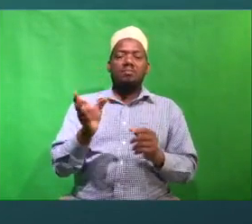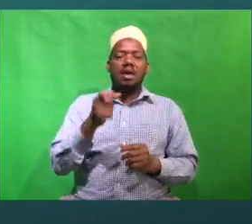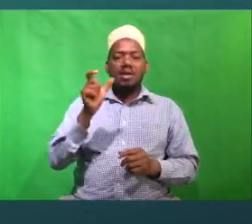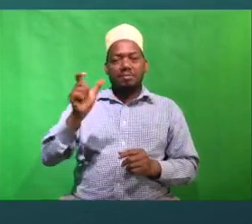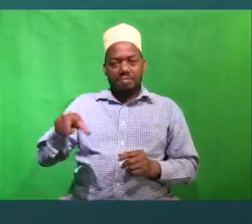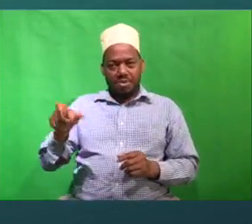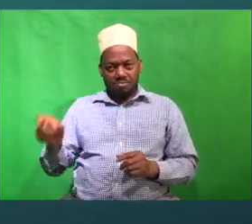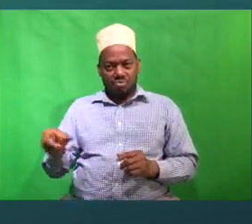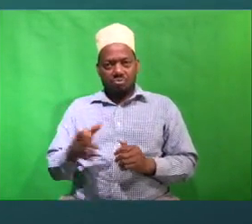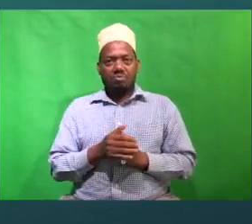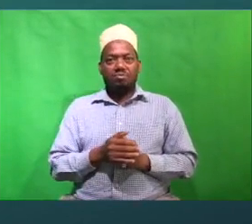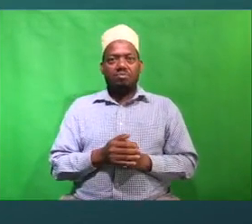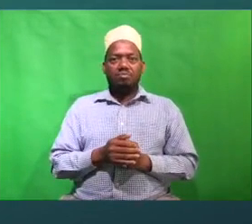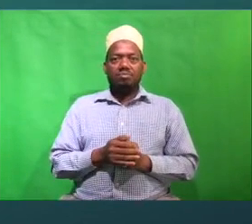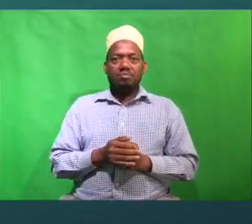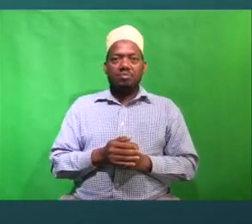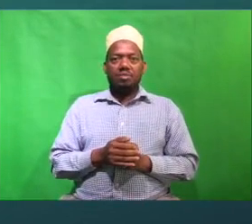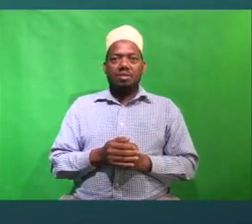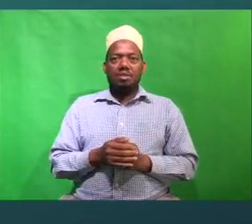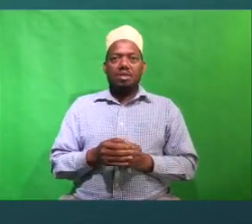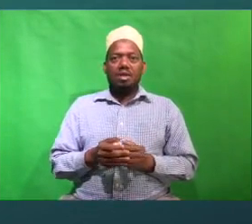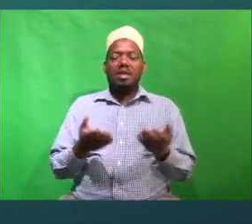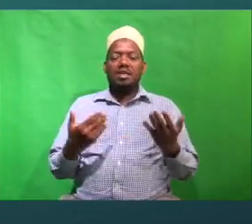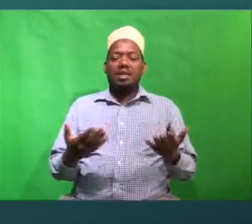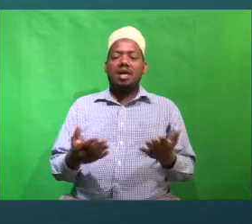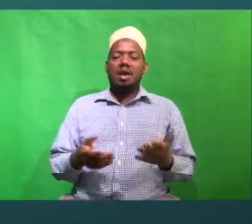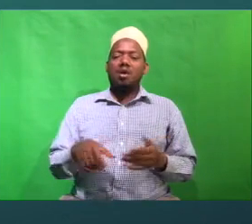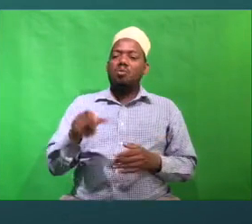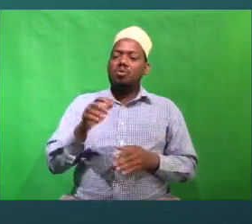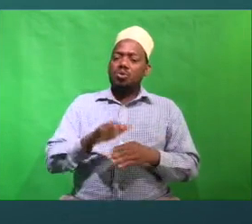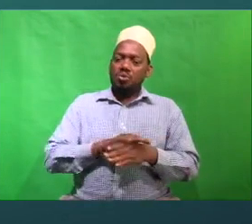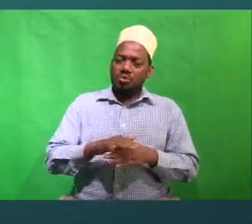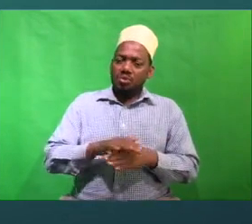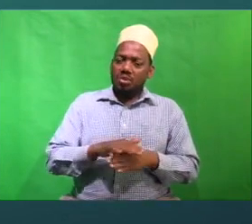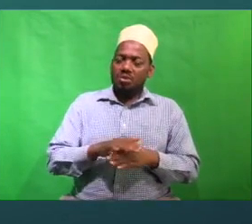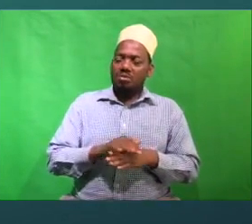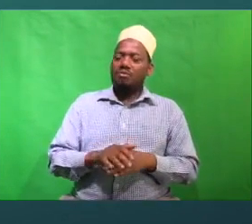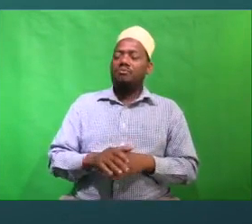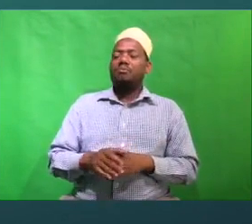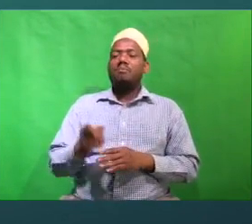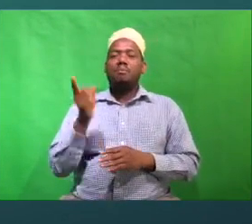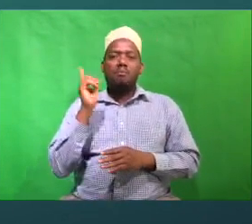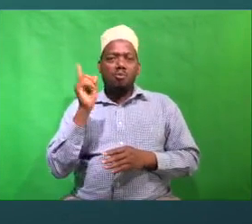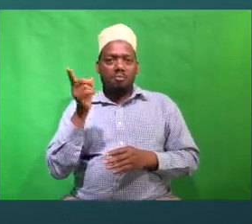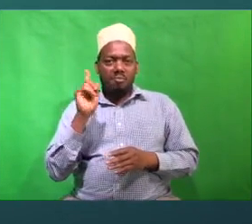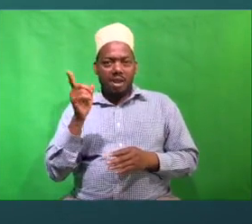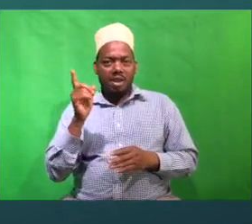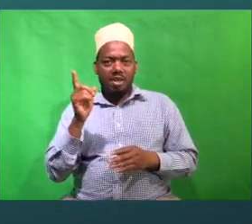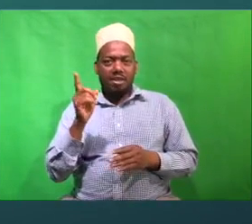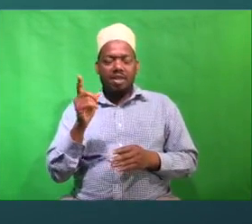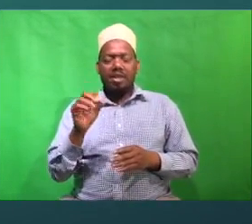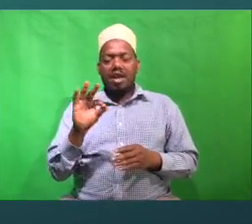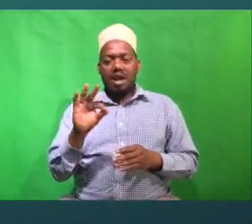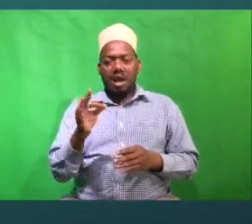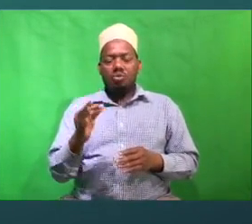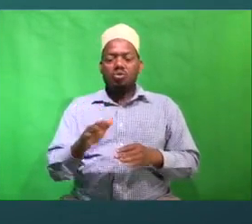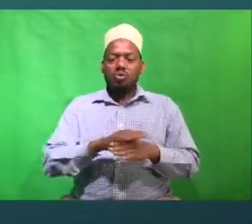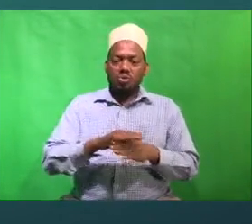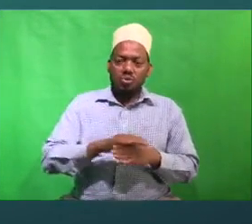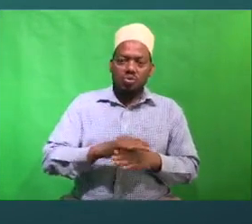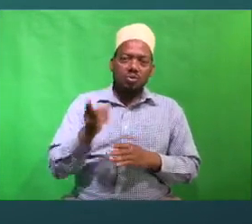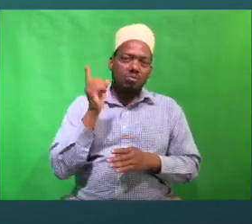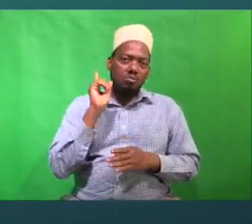previous, you cannot use this mobile phone. But now we use mobile phones because of the people who have discovered the way how to use mobile